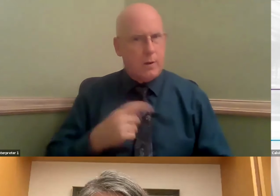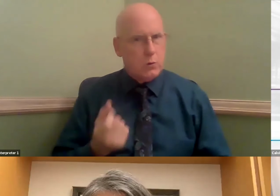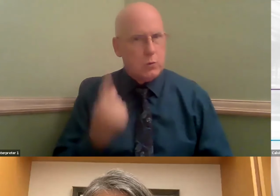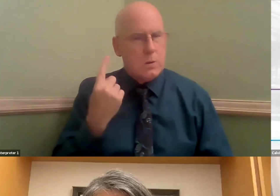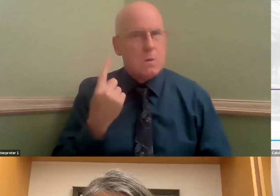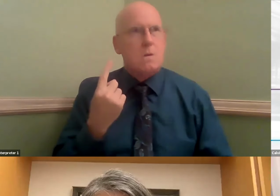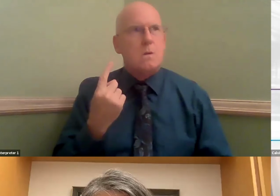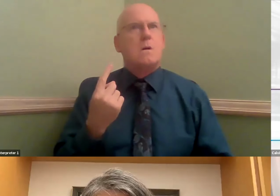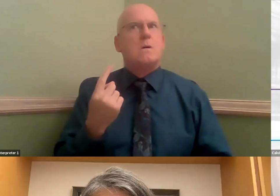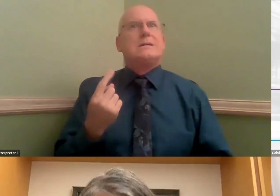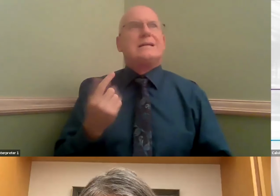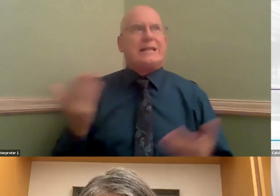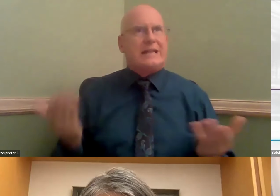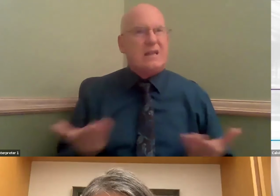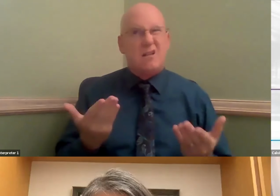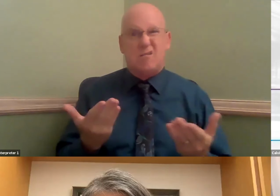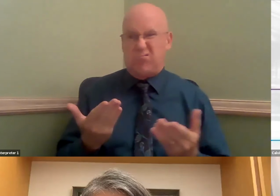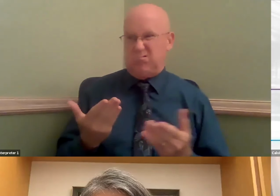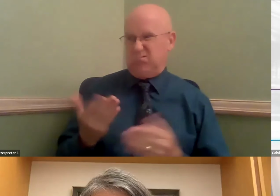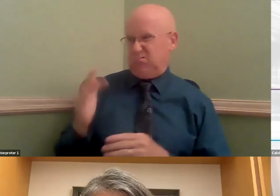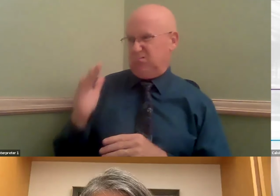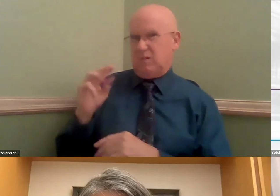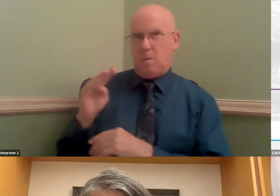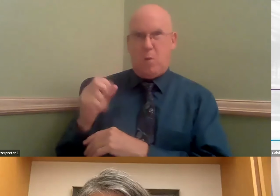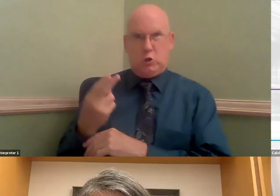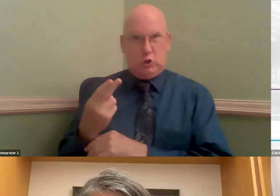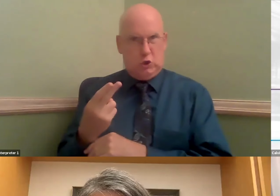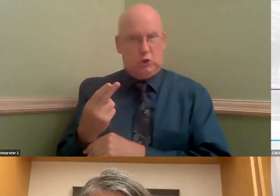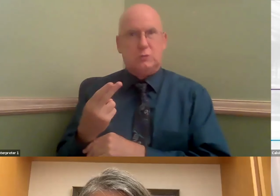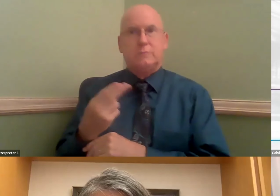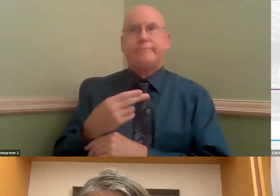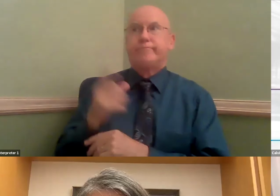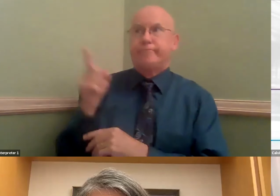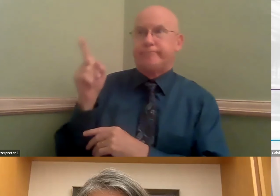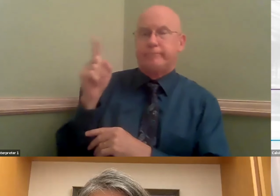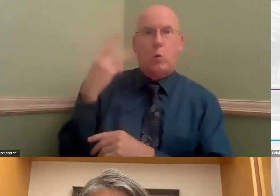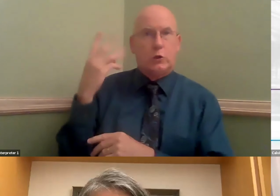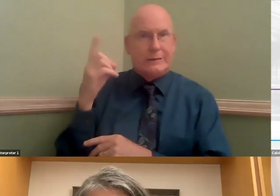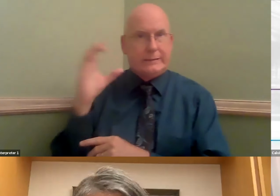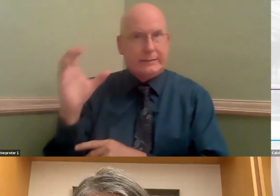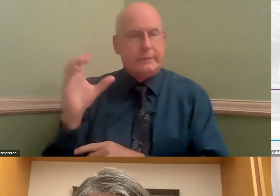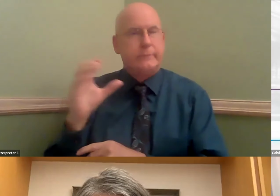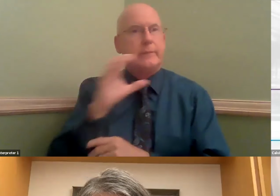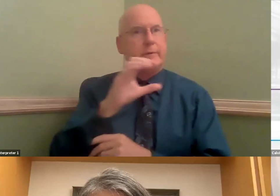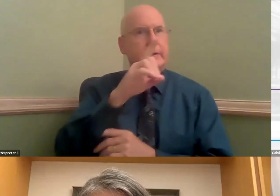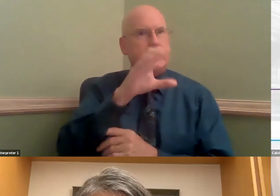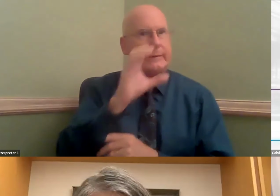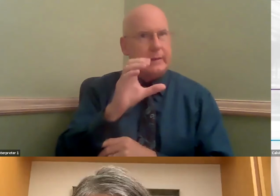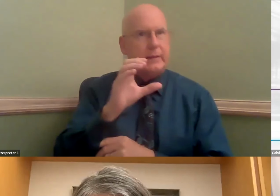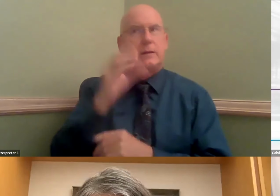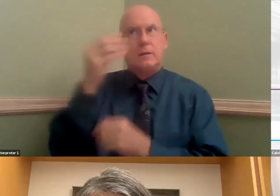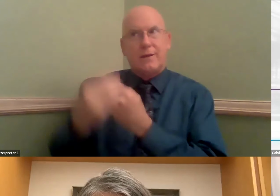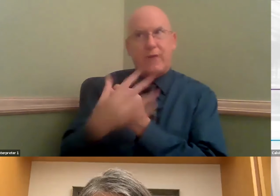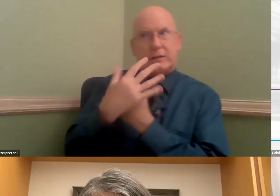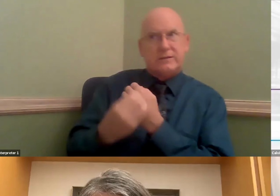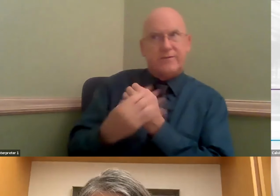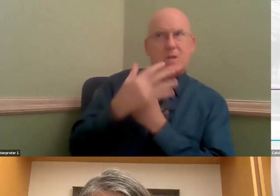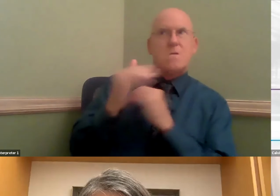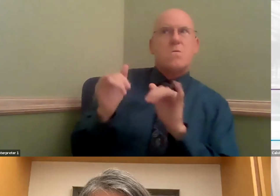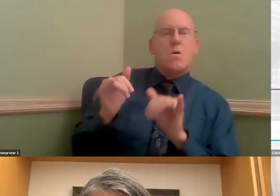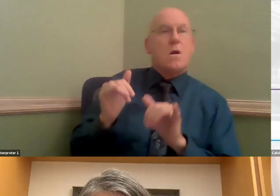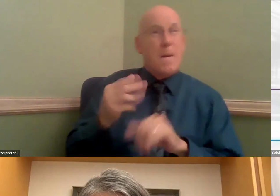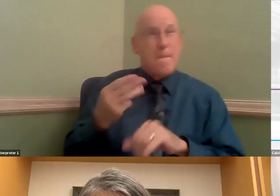here, which was as early as March, and got guidance from the White House and the CDC, we were slow. Government was slow in